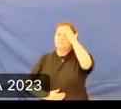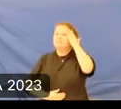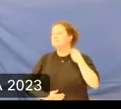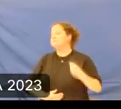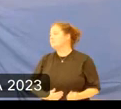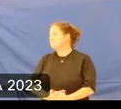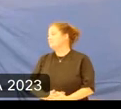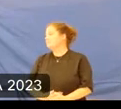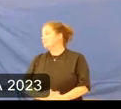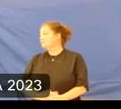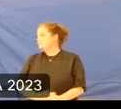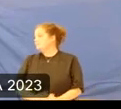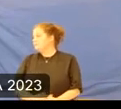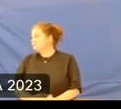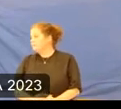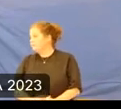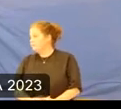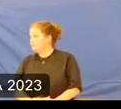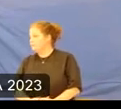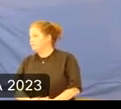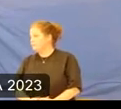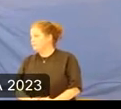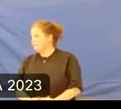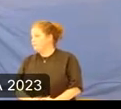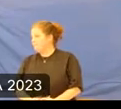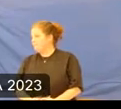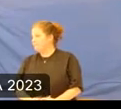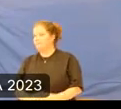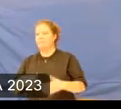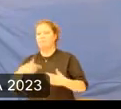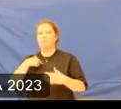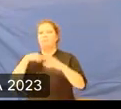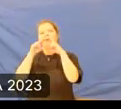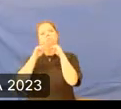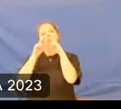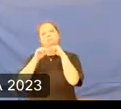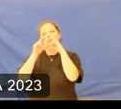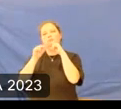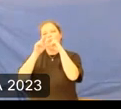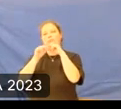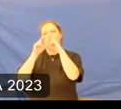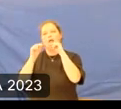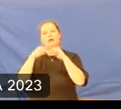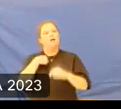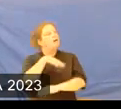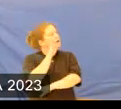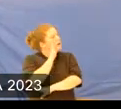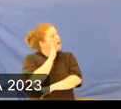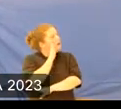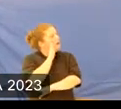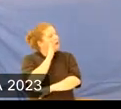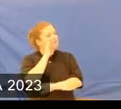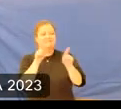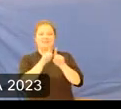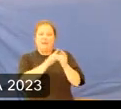You have to consider that in addition to what the speaker is doing, the recipient is also producing multimodal feedback. And this,